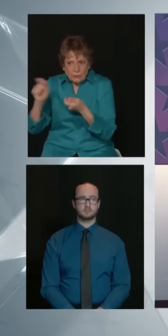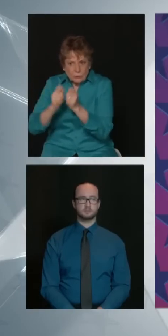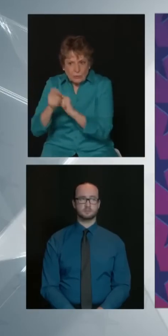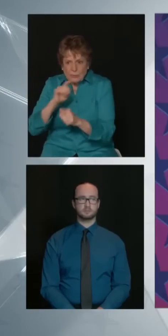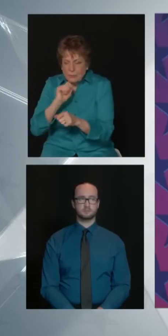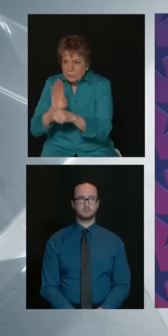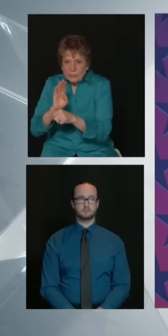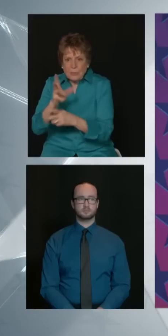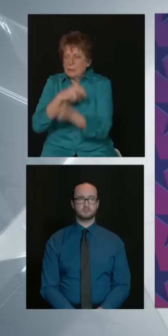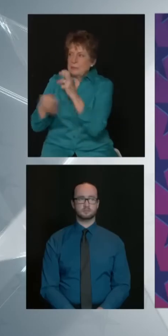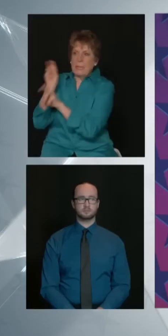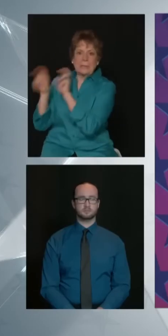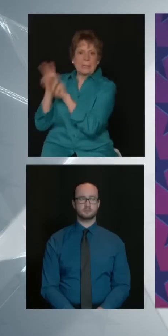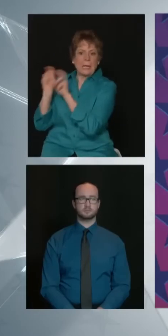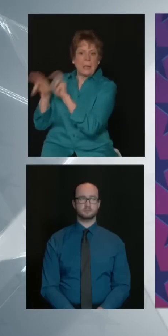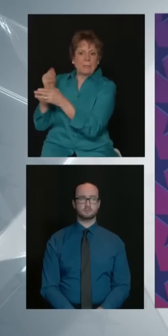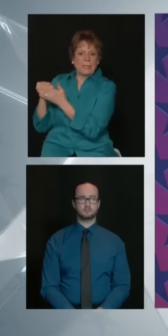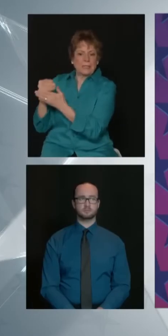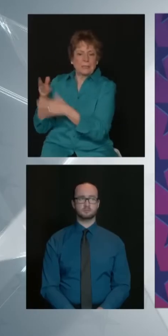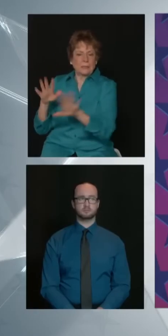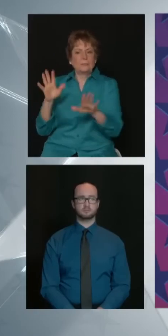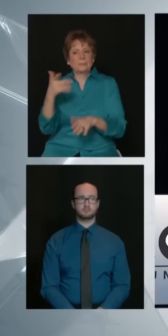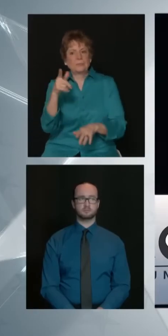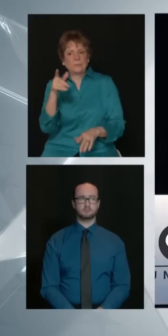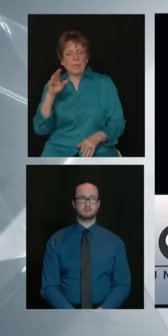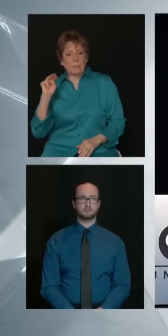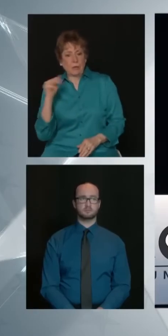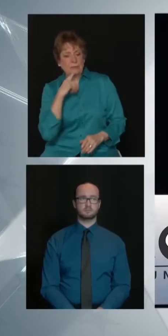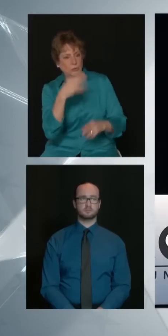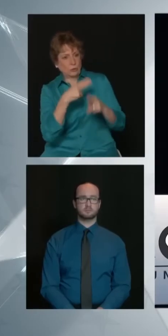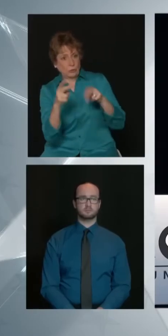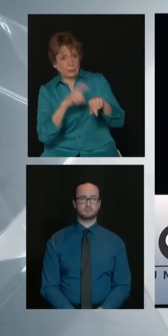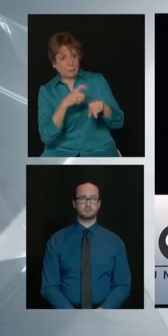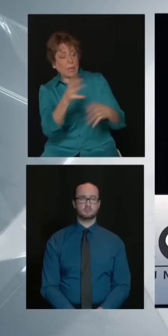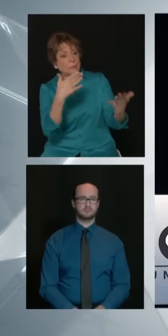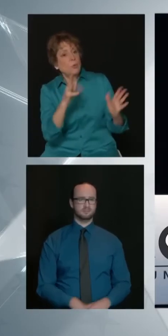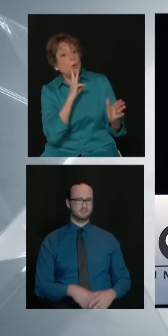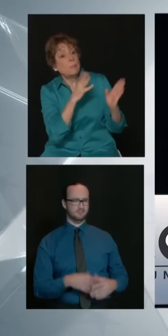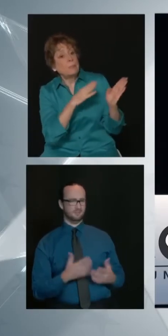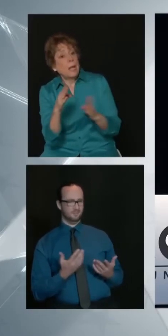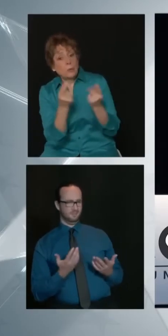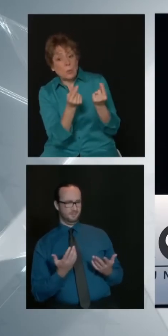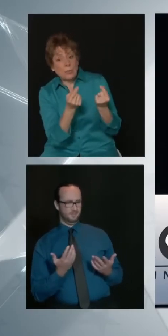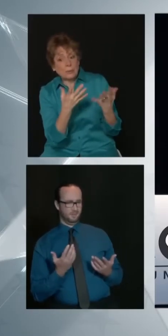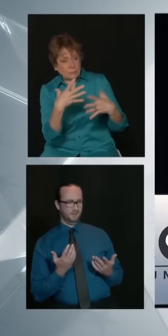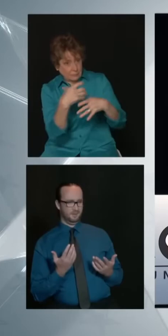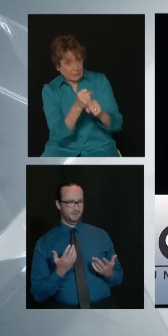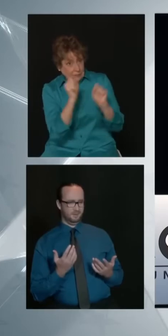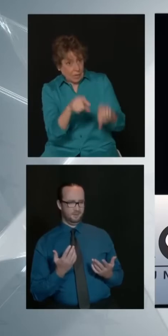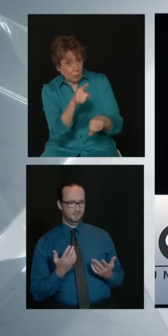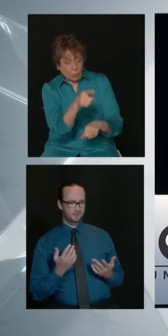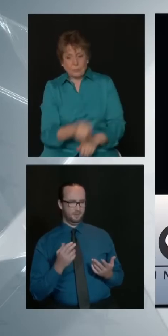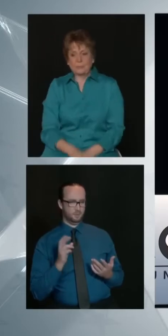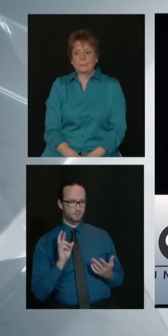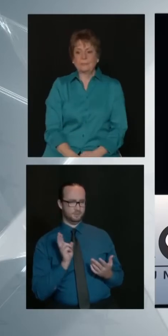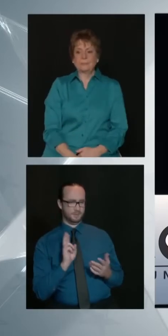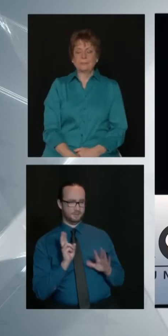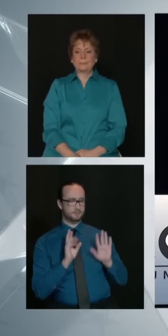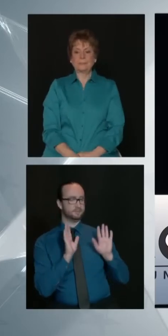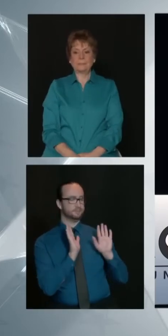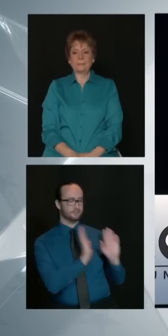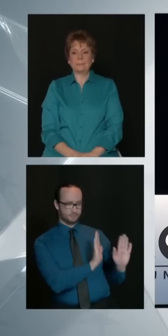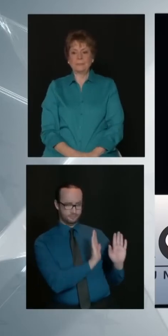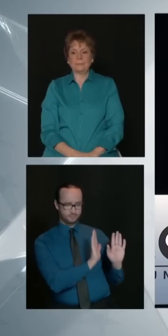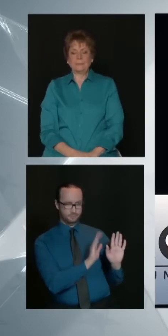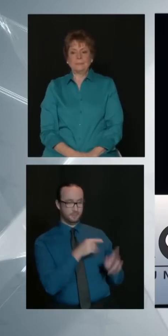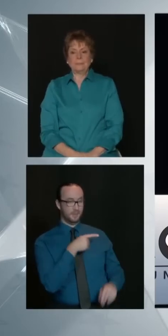I need a response from you and a water plan. Can you do it in a minute? I think I can. Senator Kelly recently gave a news interview where he